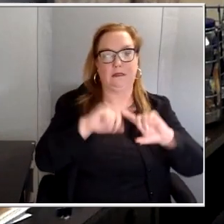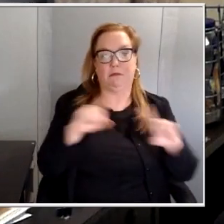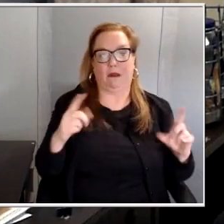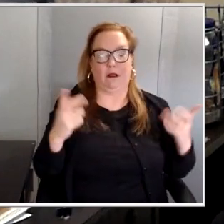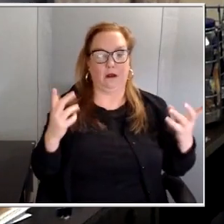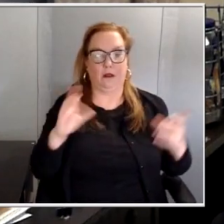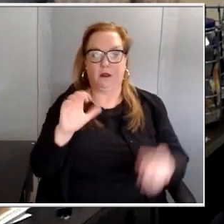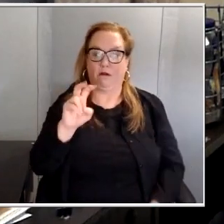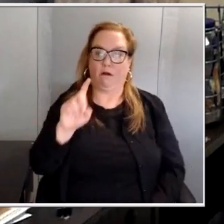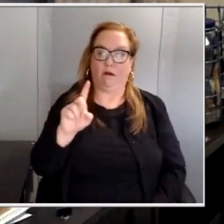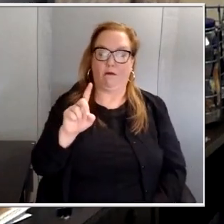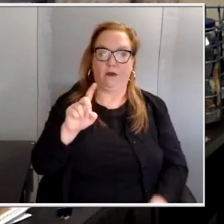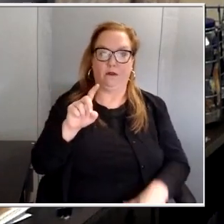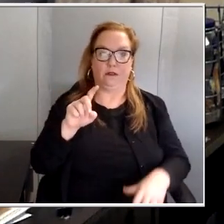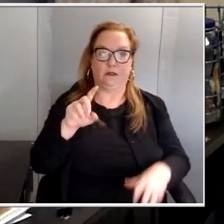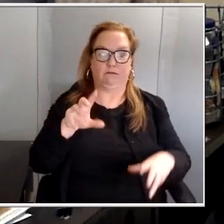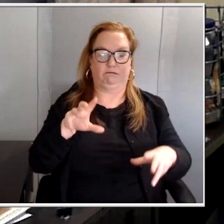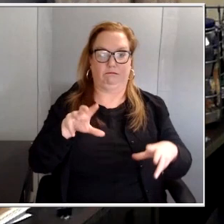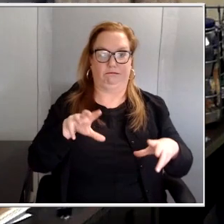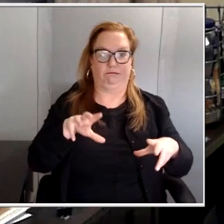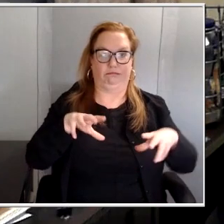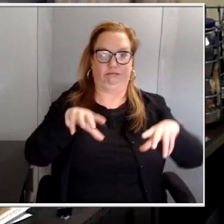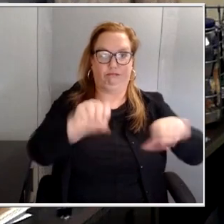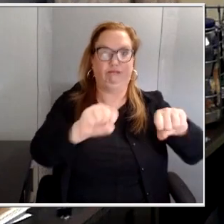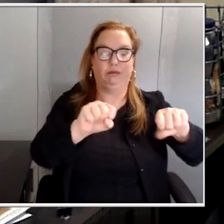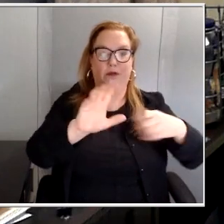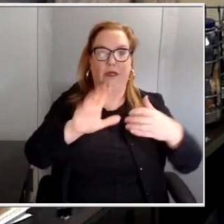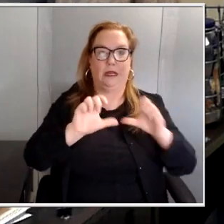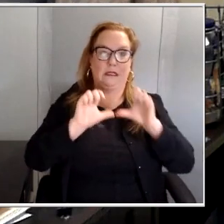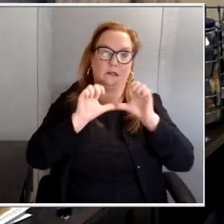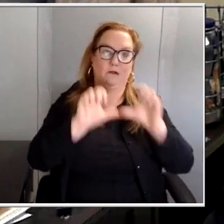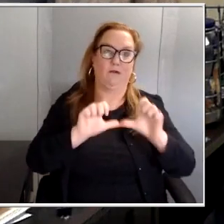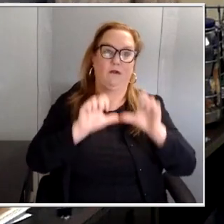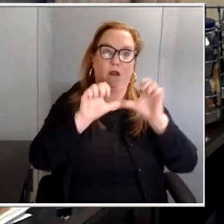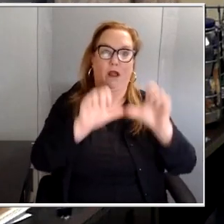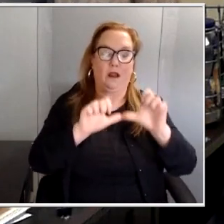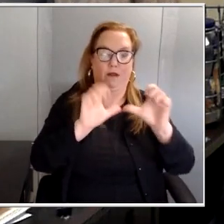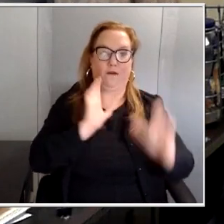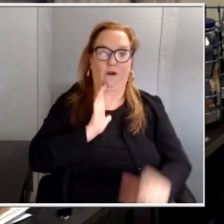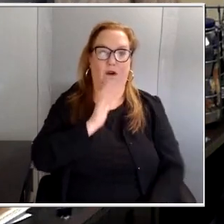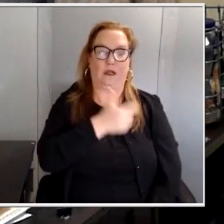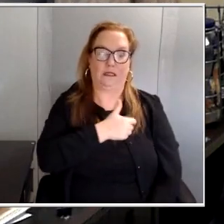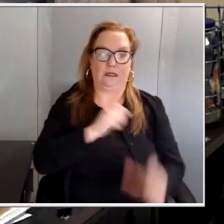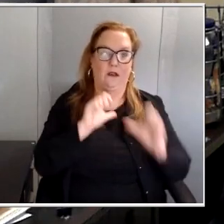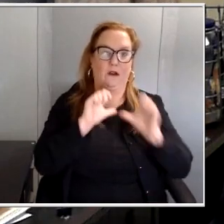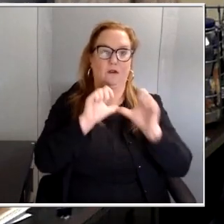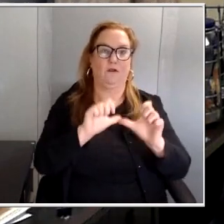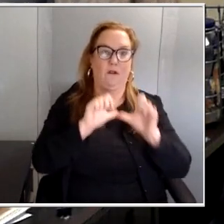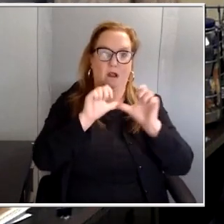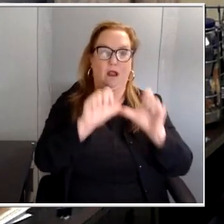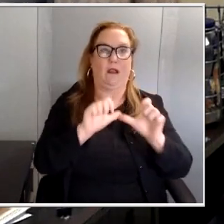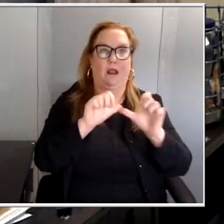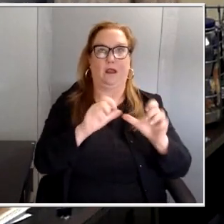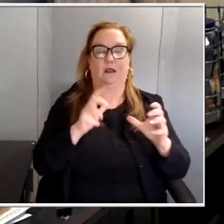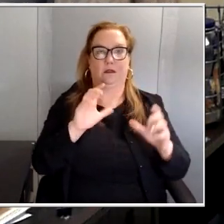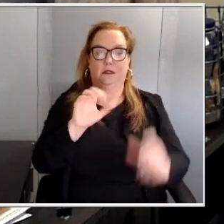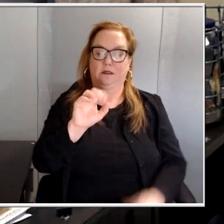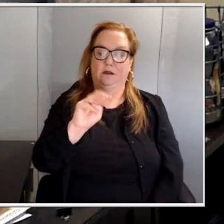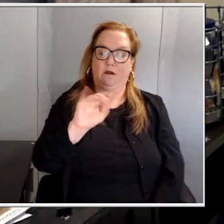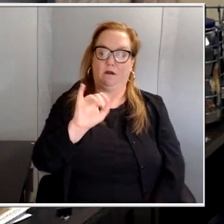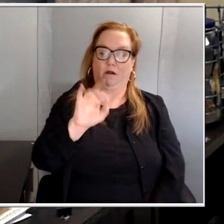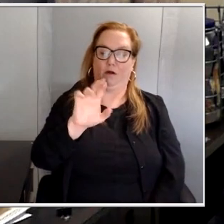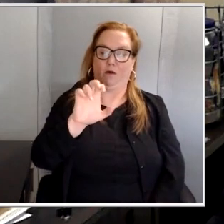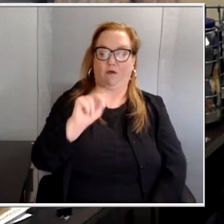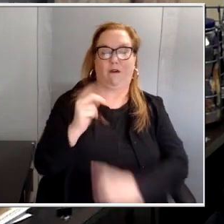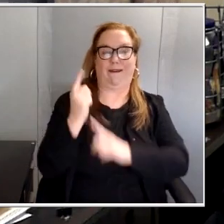that COVID has kind of absorbed that capacity, and it's chronic for us anyway. It is a chronic smolder since Omicron came on the scene a